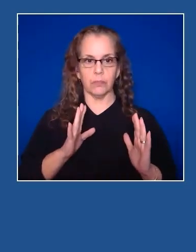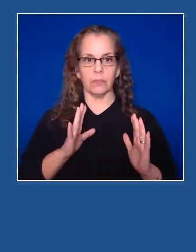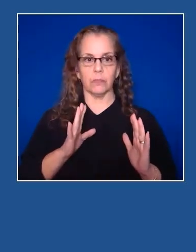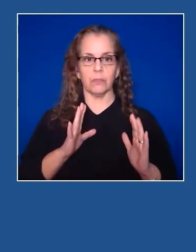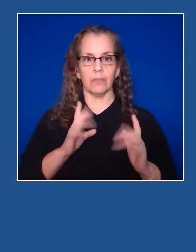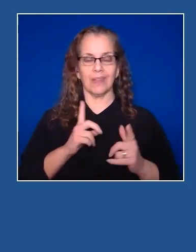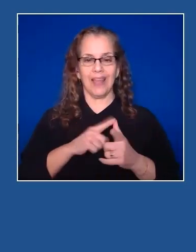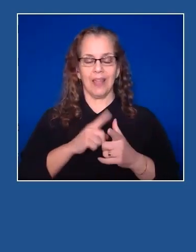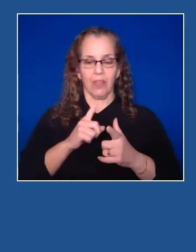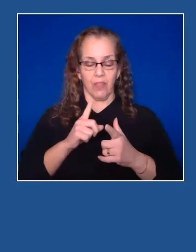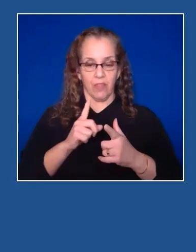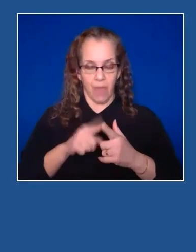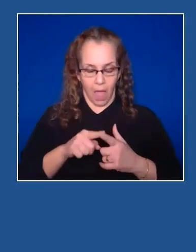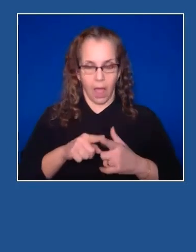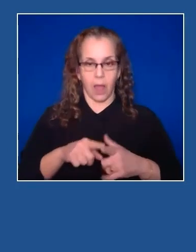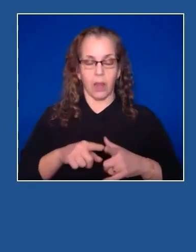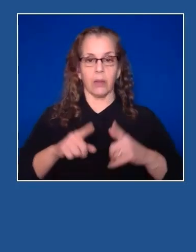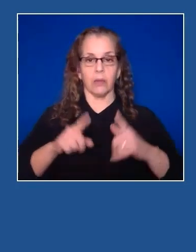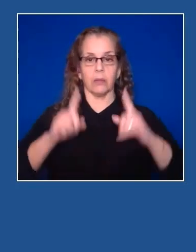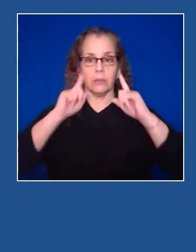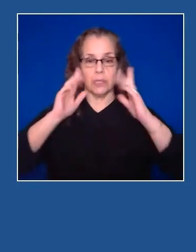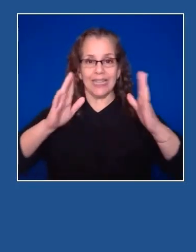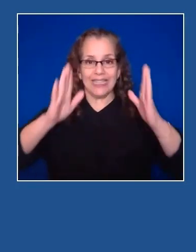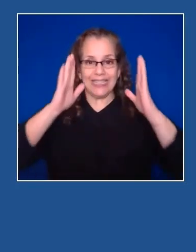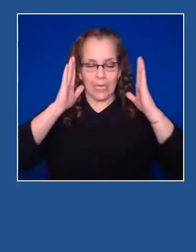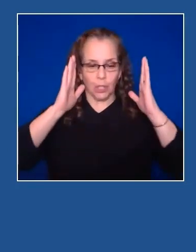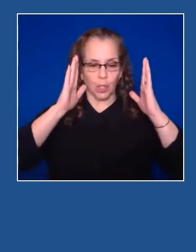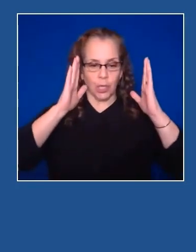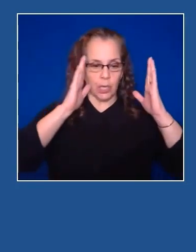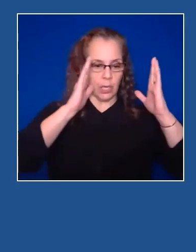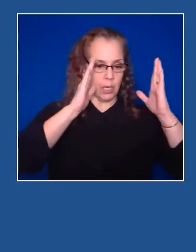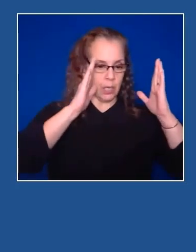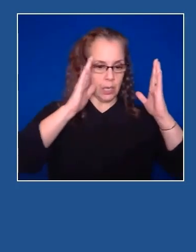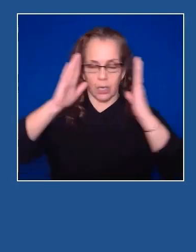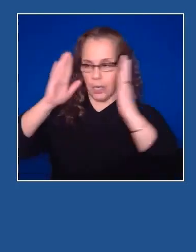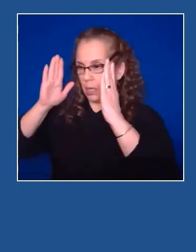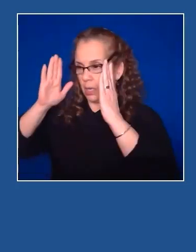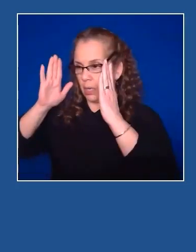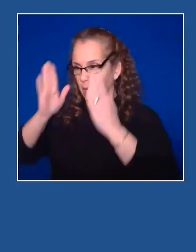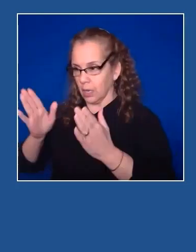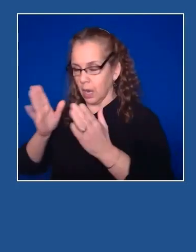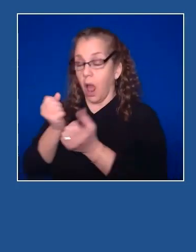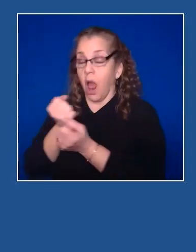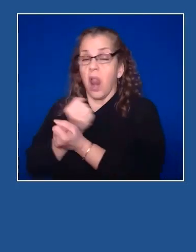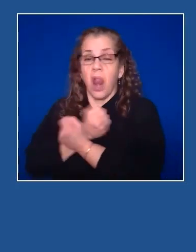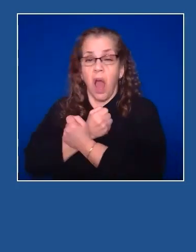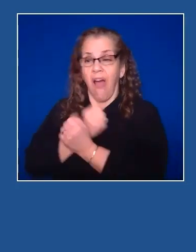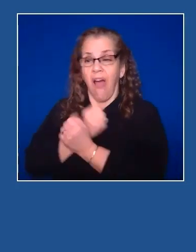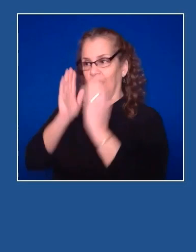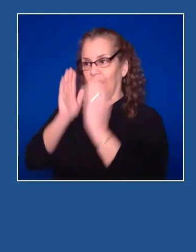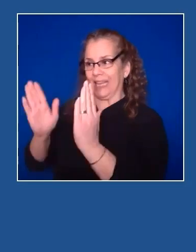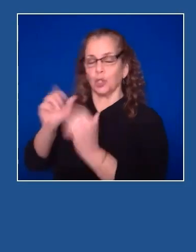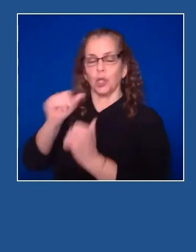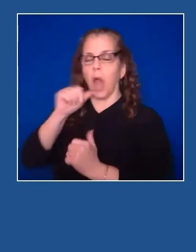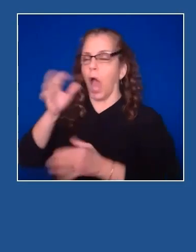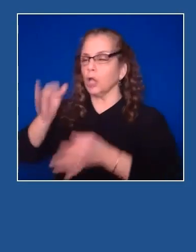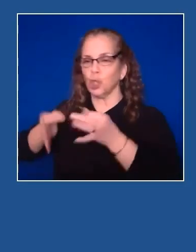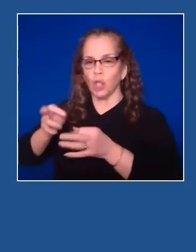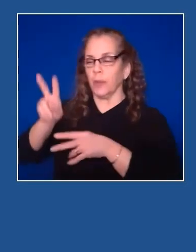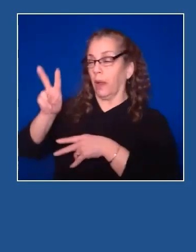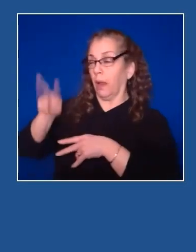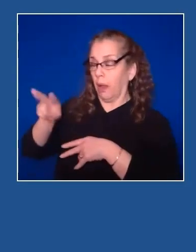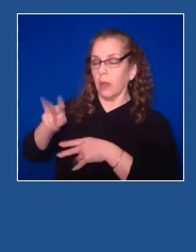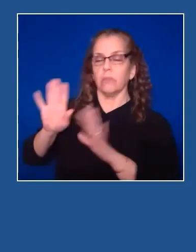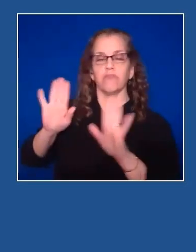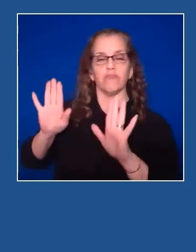our attention, we can bring it to the other person. Bring loving attention, no judgments, just loving attention. Oh, right,